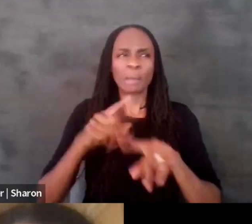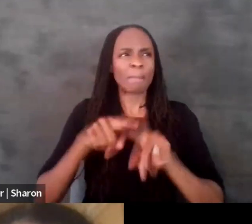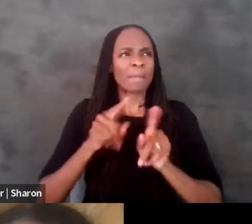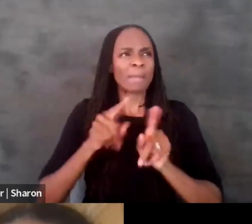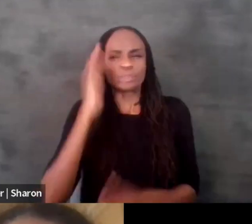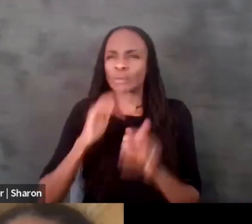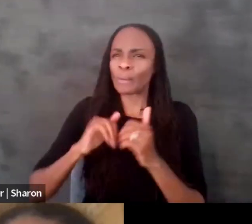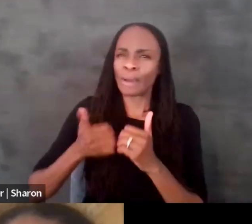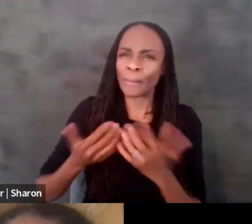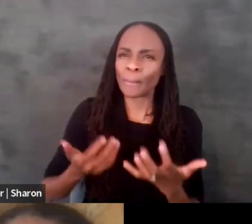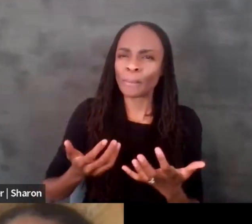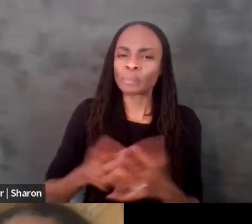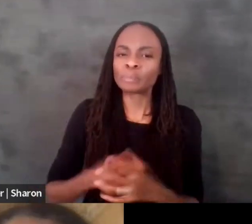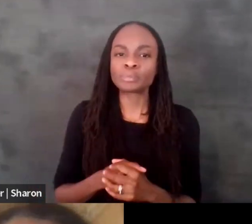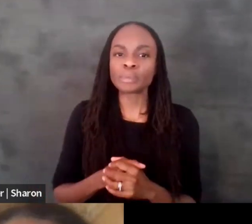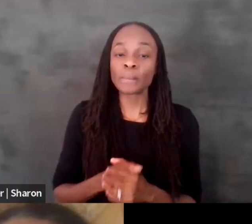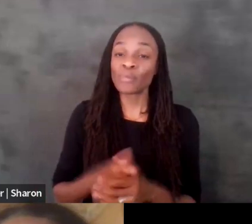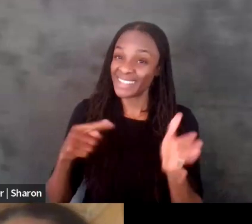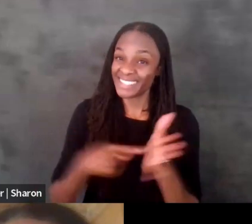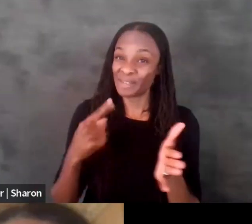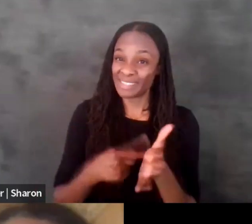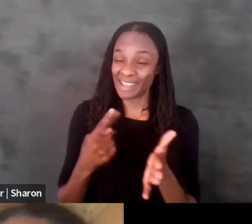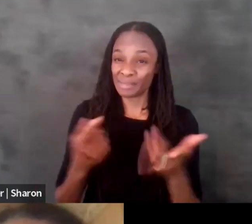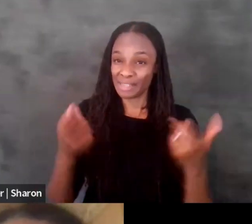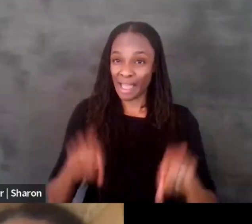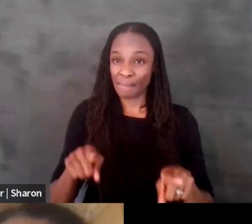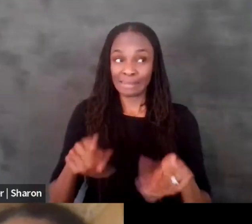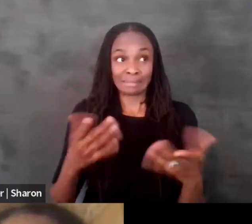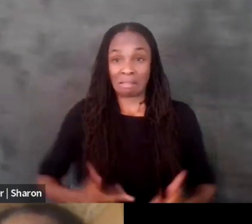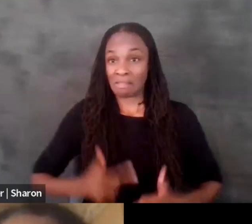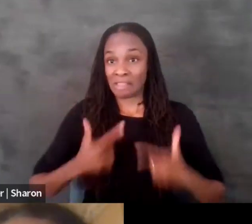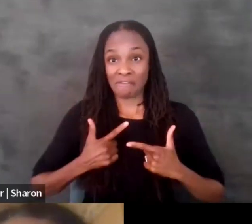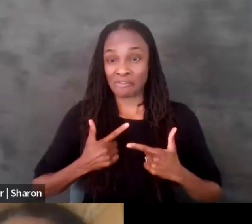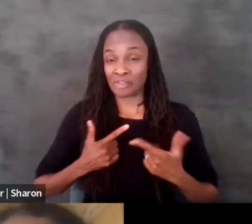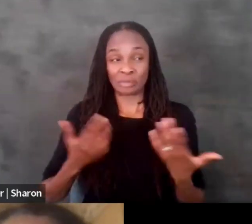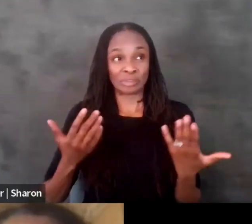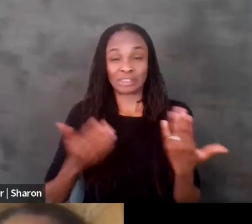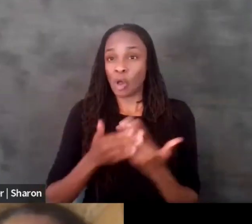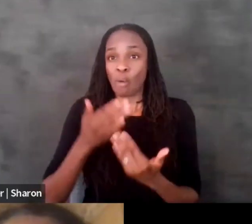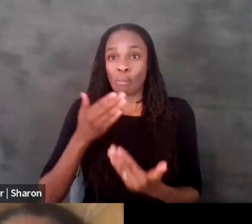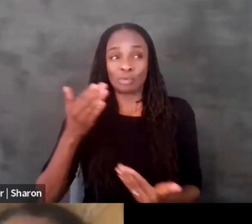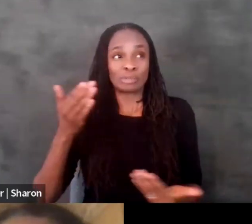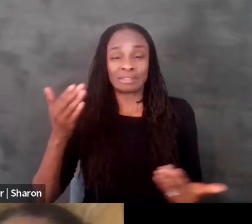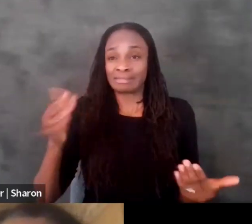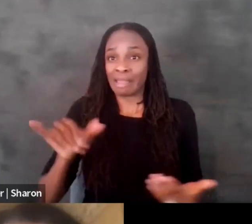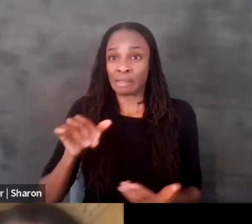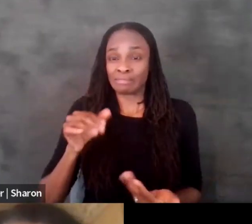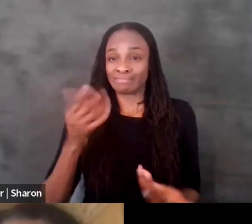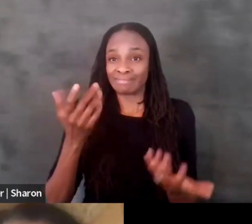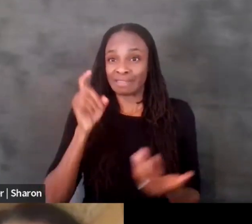was going to be. mm, And as sometimes it happens in life, it was almost destiny that we ran